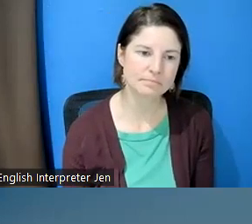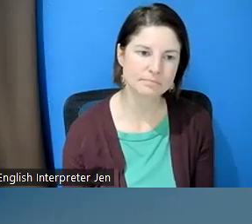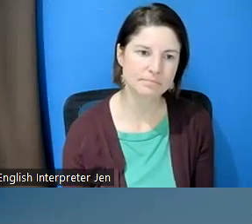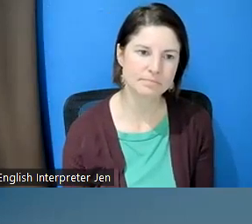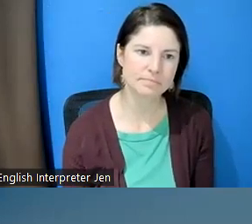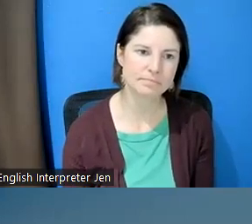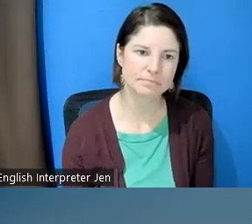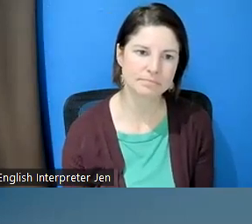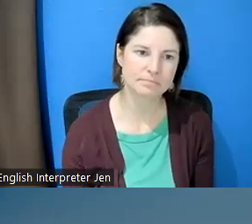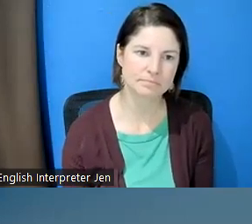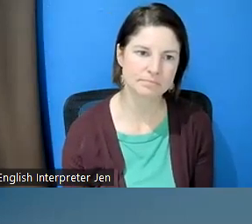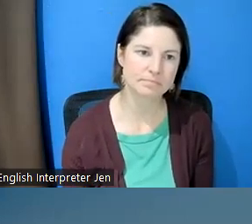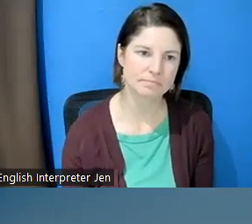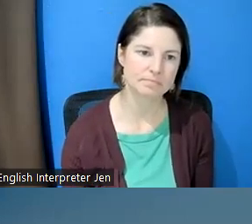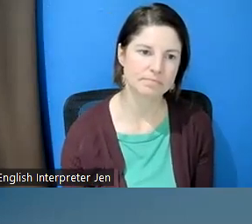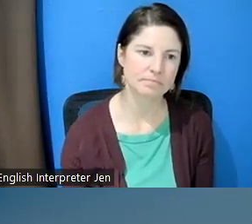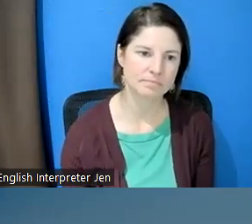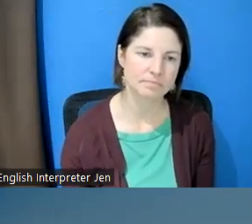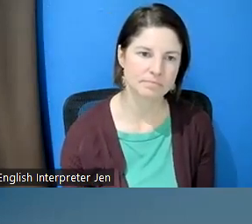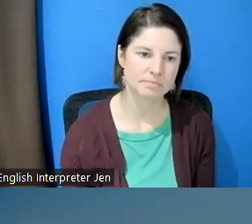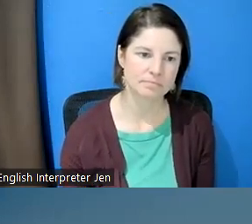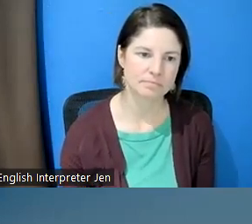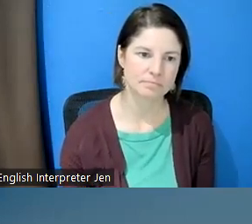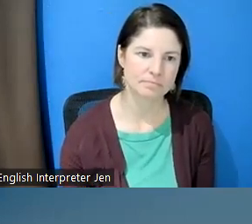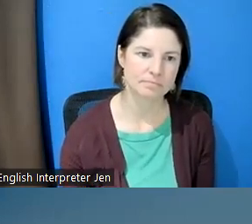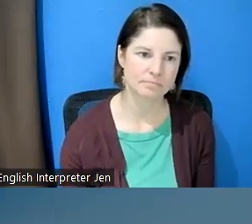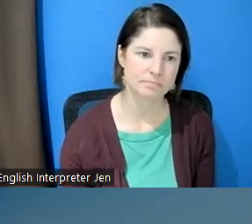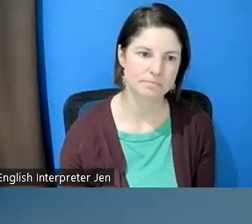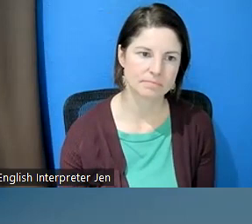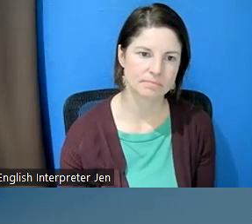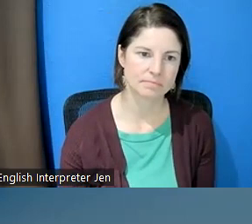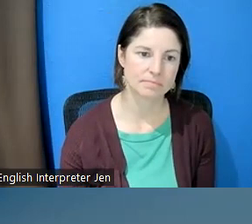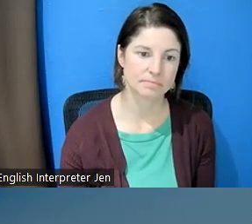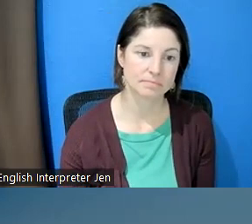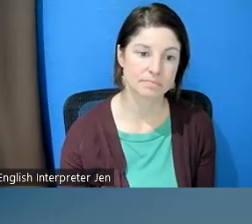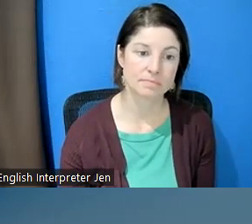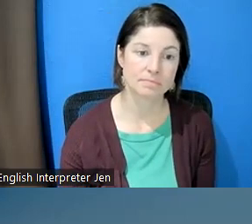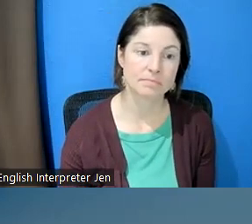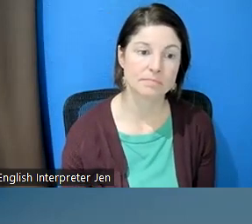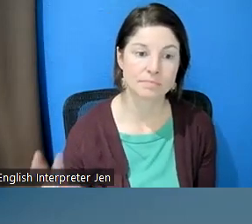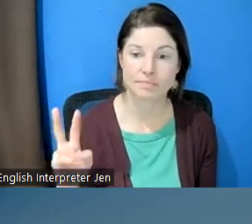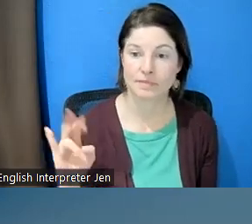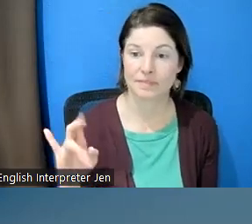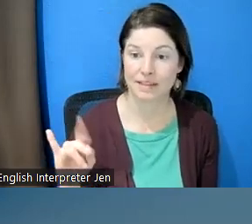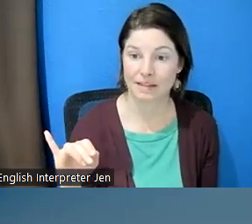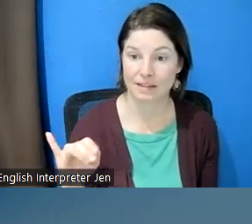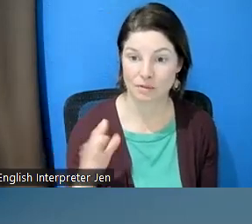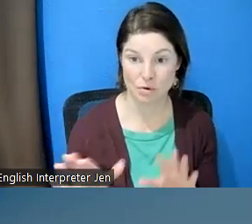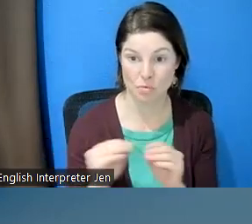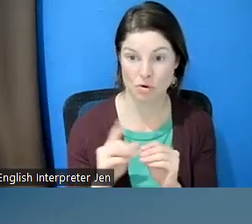All right, Vicky, if you don't have any further questions, can you put down your